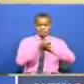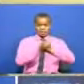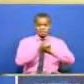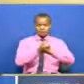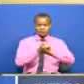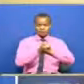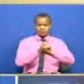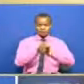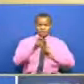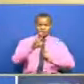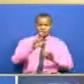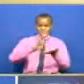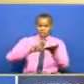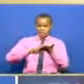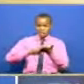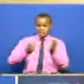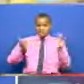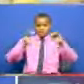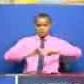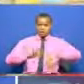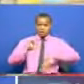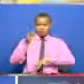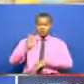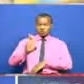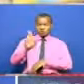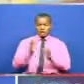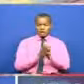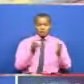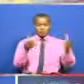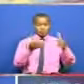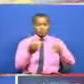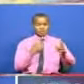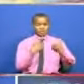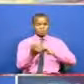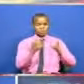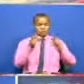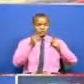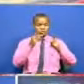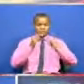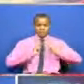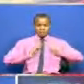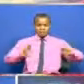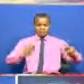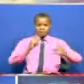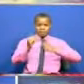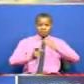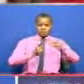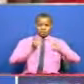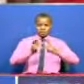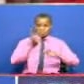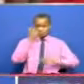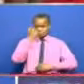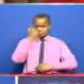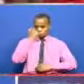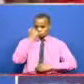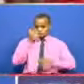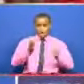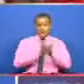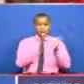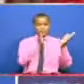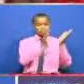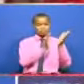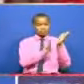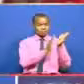Assembly. President Kenyatta and the envoys also spoke about the peace process in the Republic of Sudan and commended President